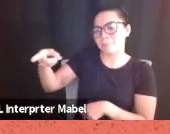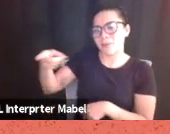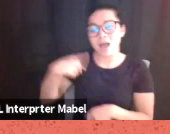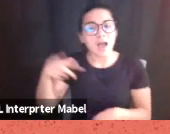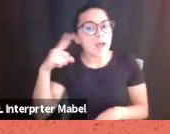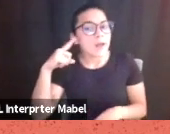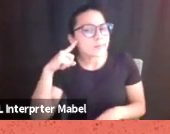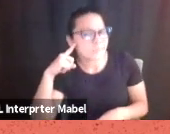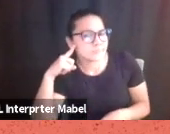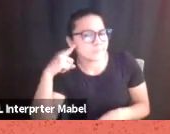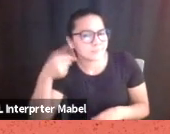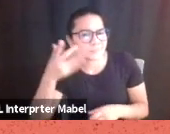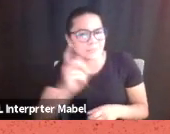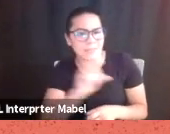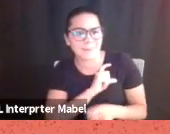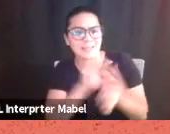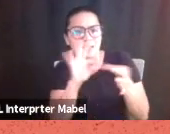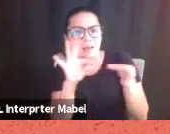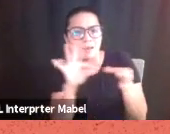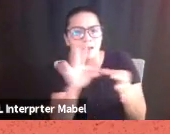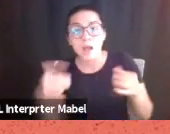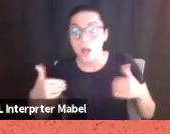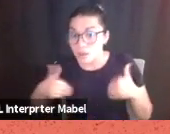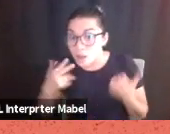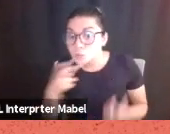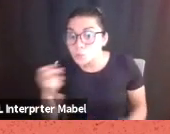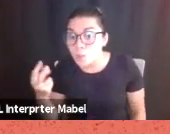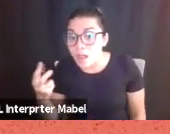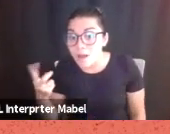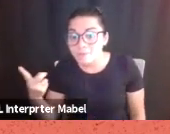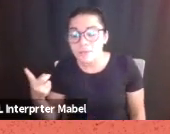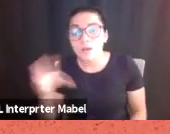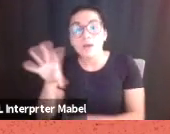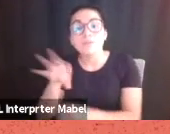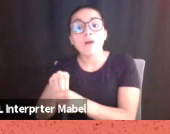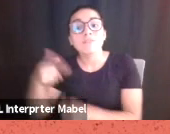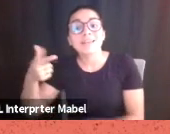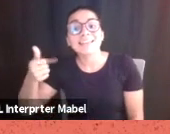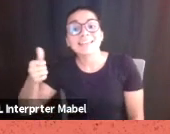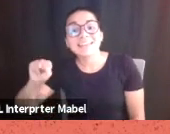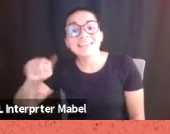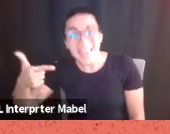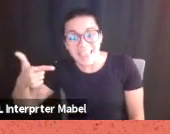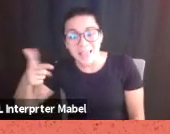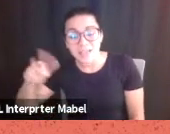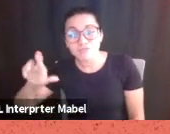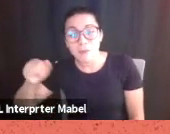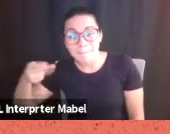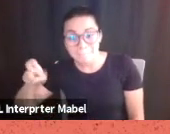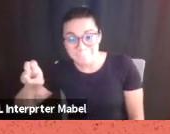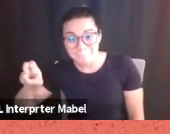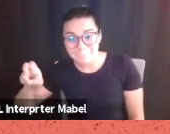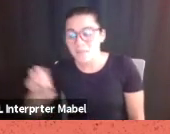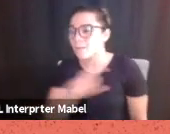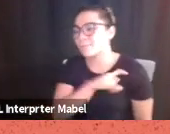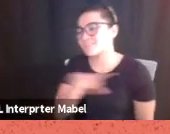police, a young 12-year-old had been gang raped, and I overheard them saying that they didn't believe